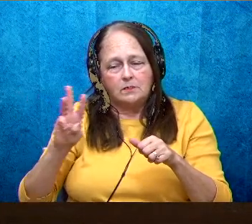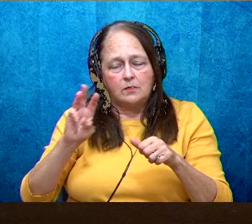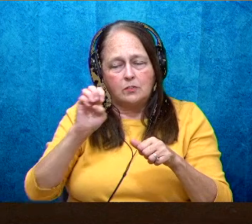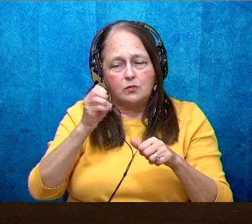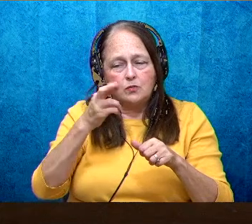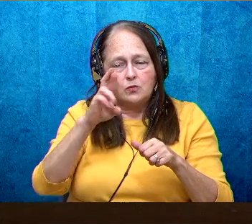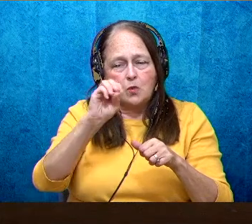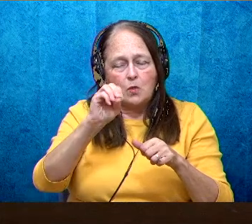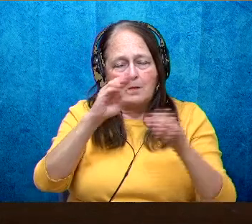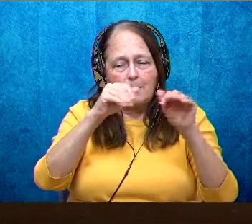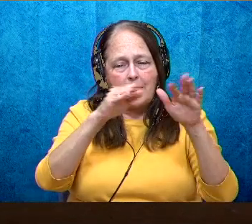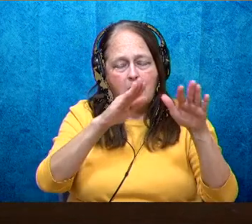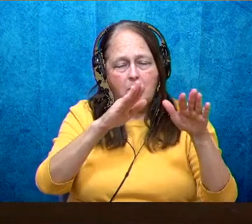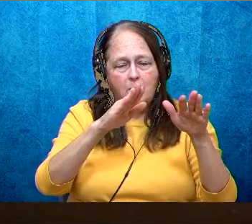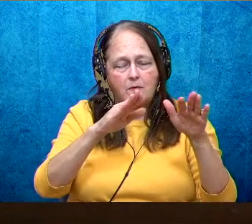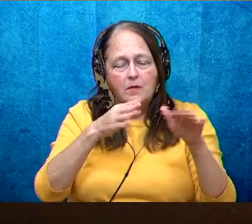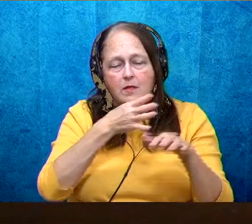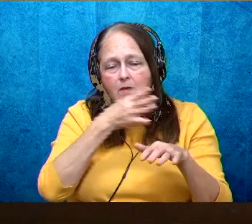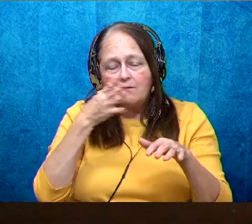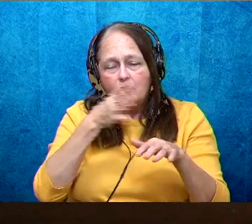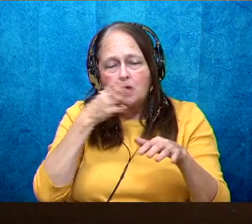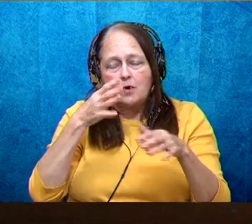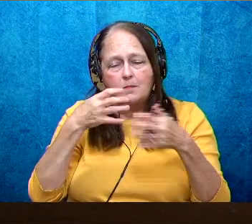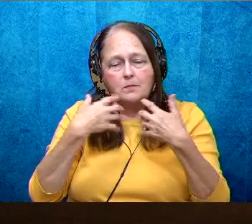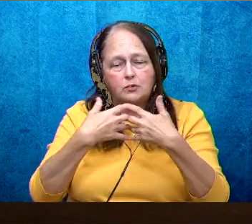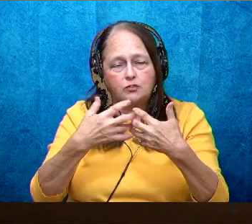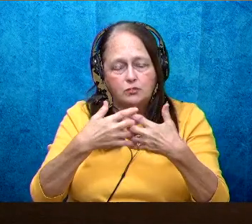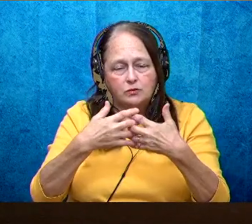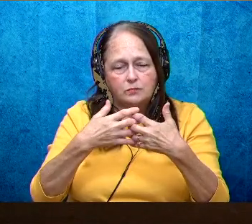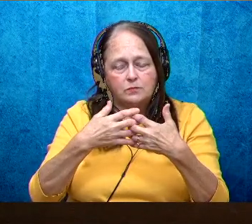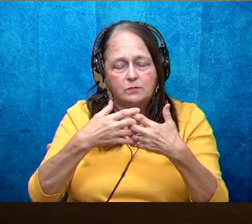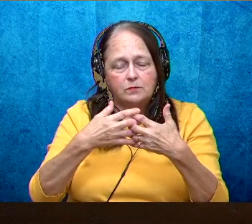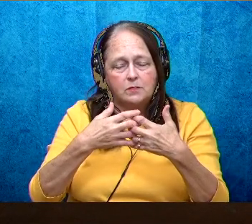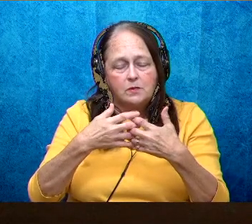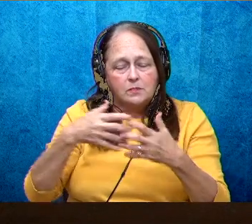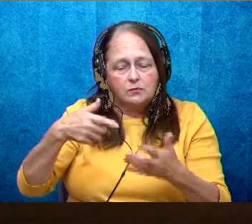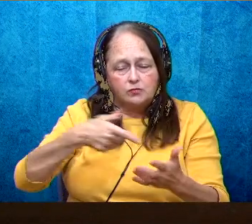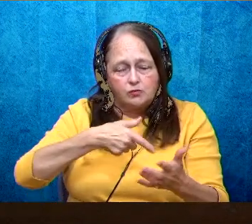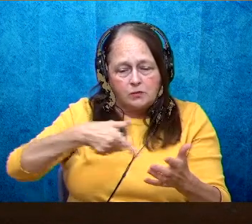the manufacturing, the farming, the mining, the drilling that happens.